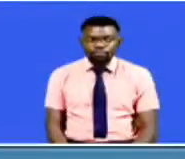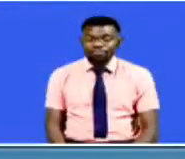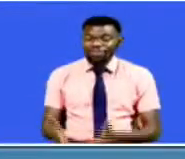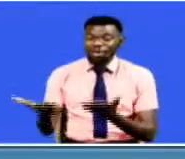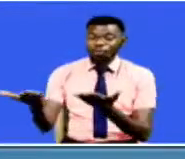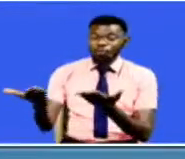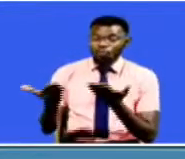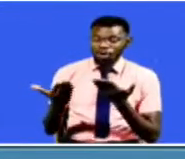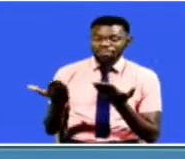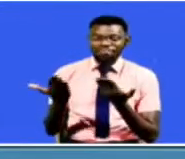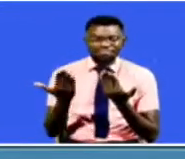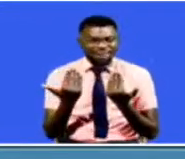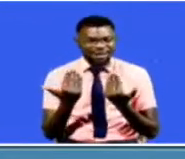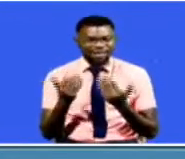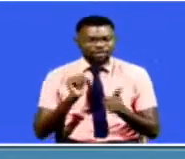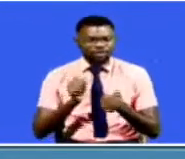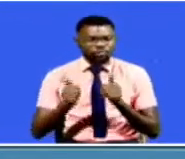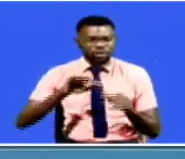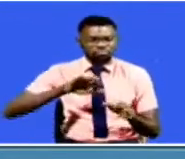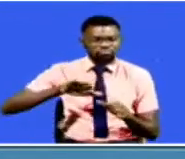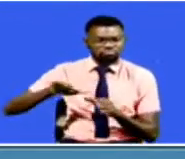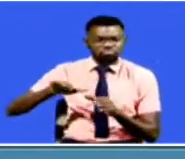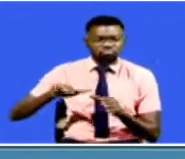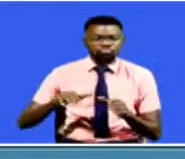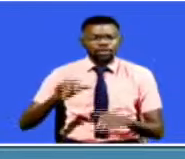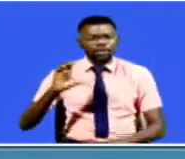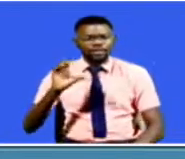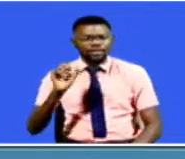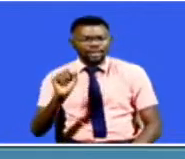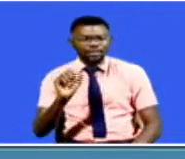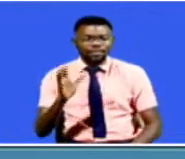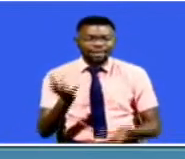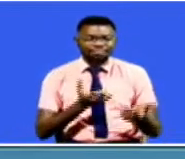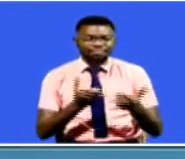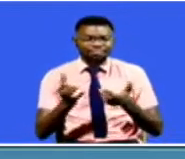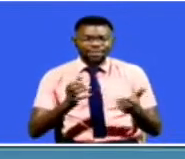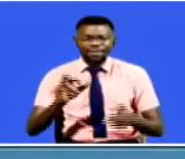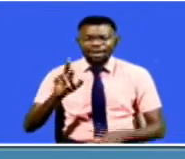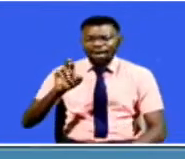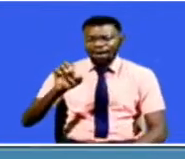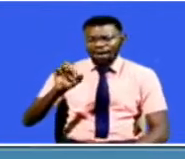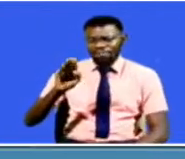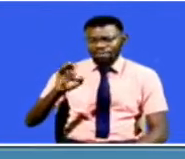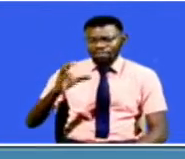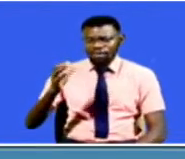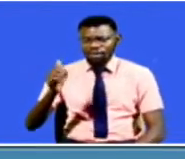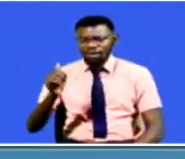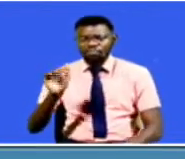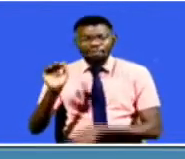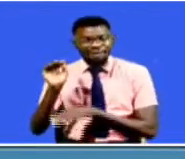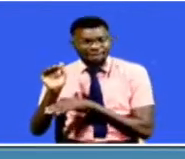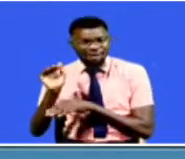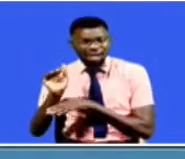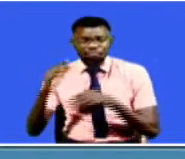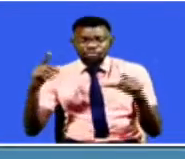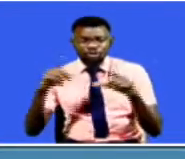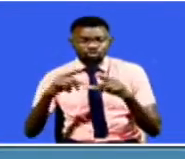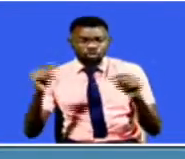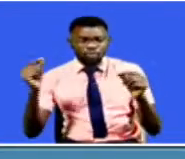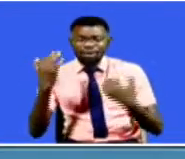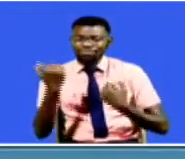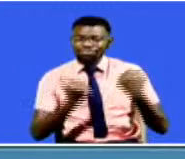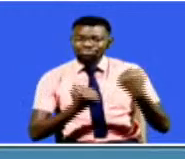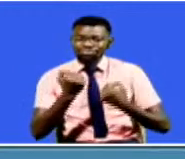Welcome back. Away from sports. Now, Trade Cabinet Secretary Rebecca Miano has called on Japanese motorcycle and car manufacturer